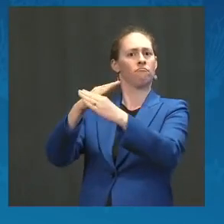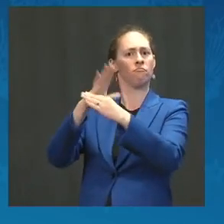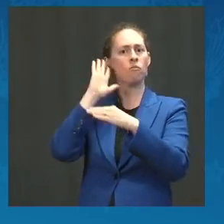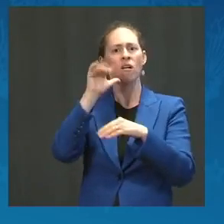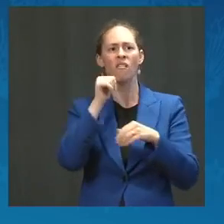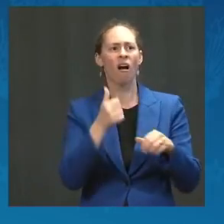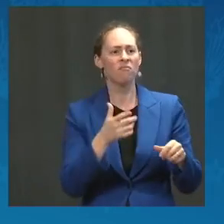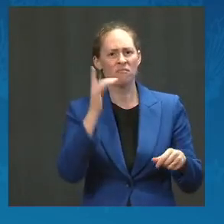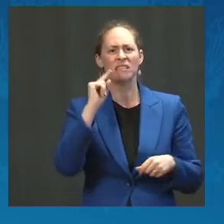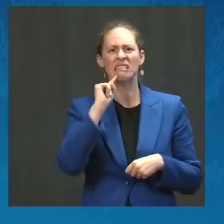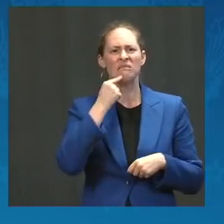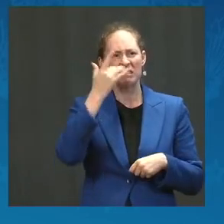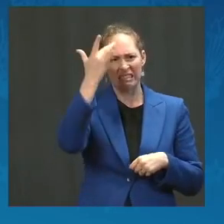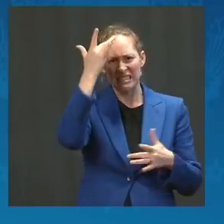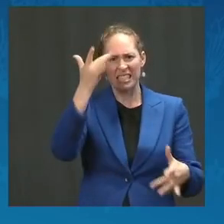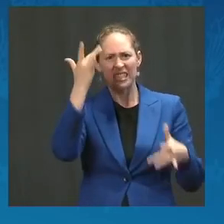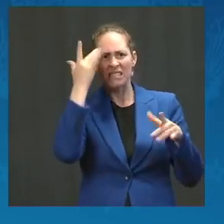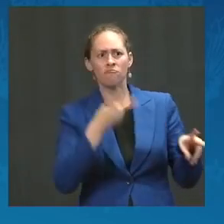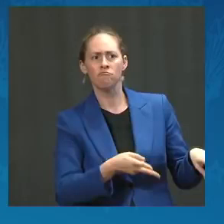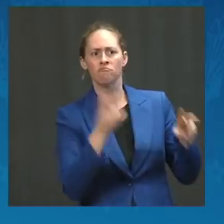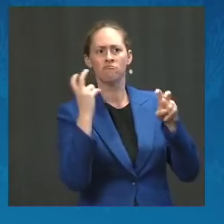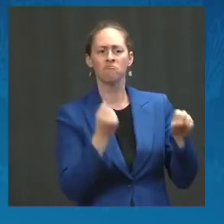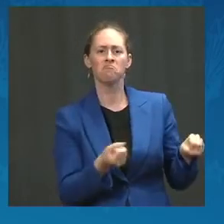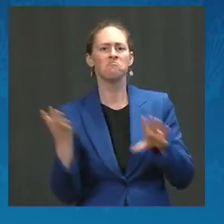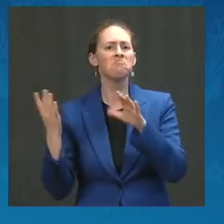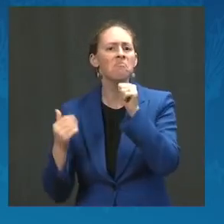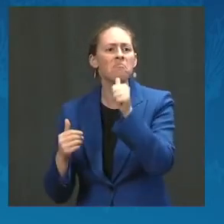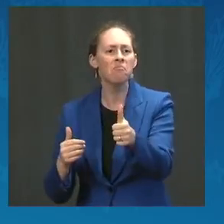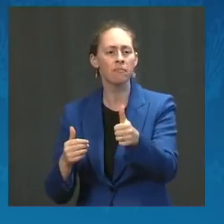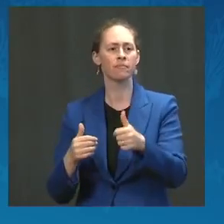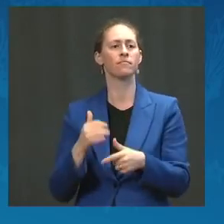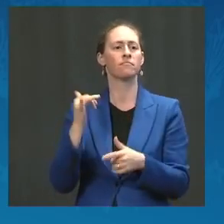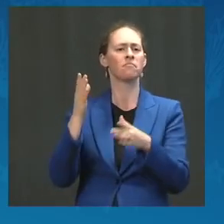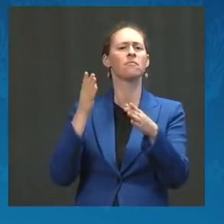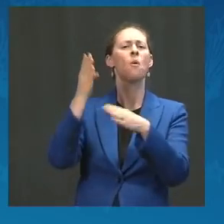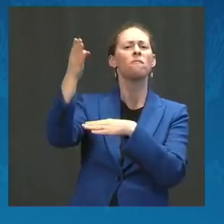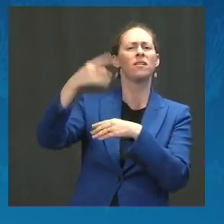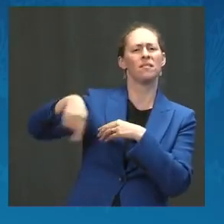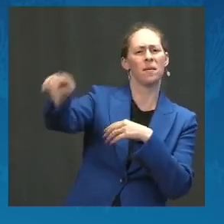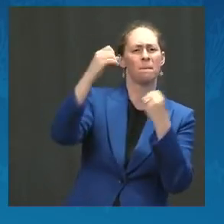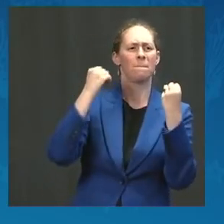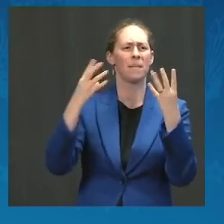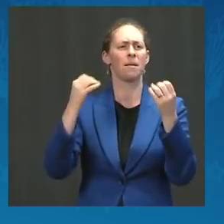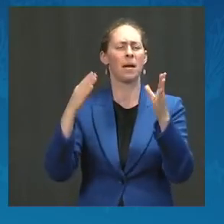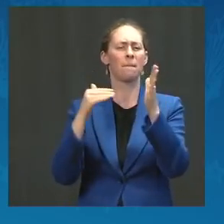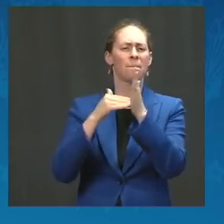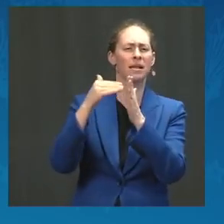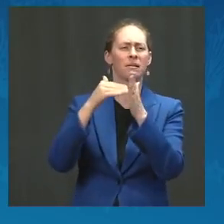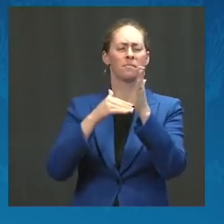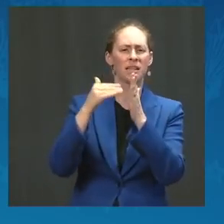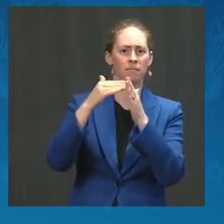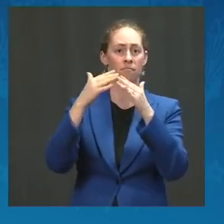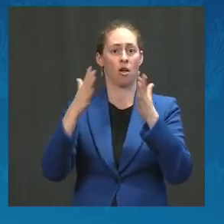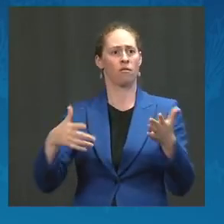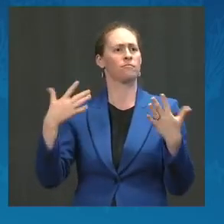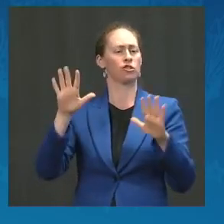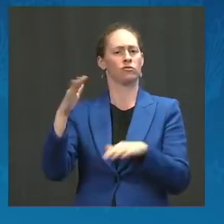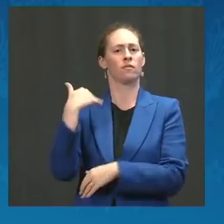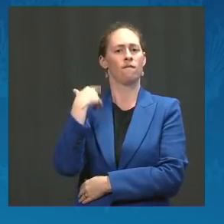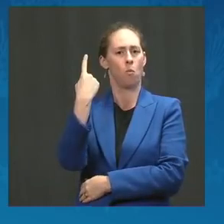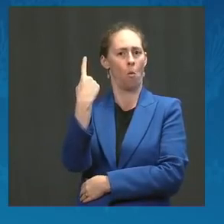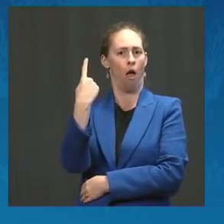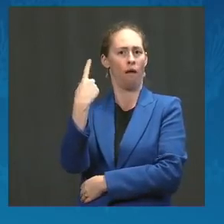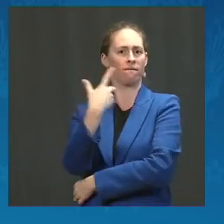190 million Americans have had at least one shot. Of that group, about 90% are done